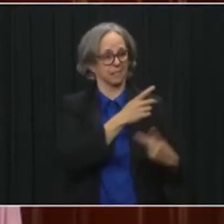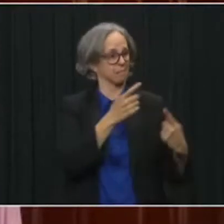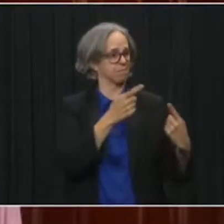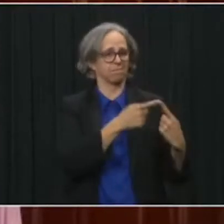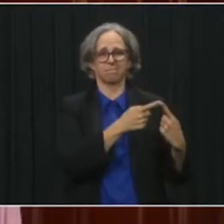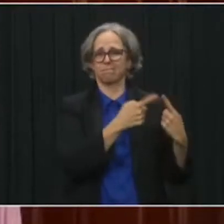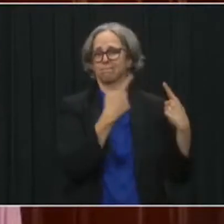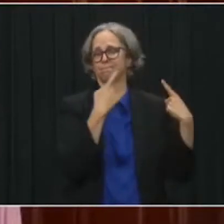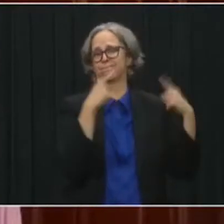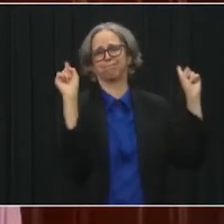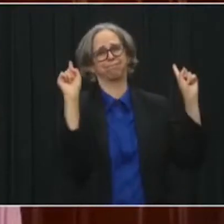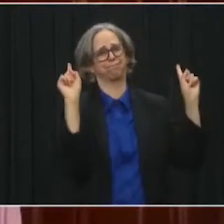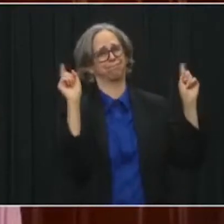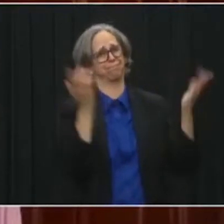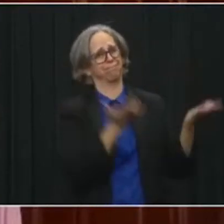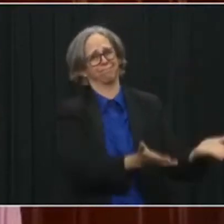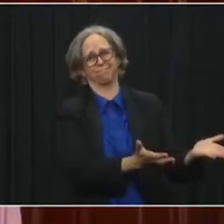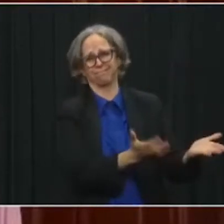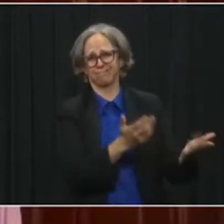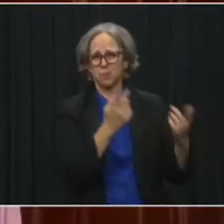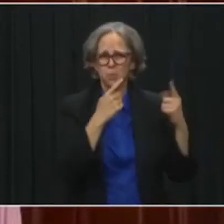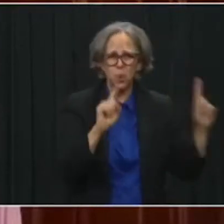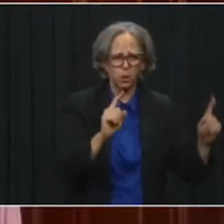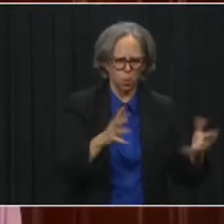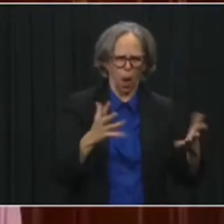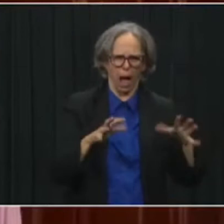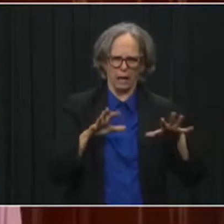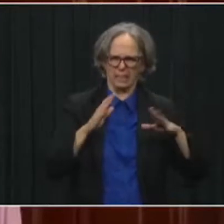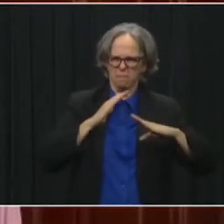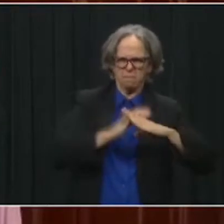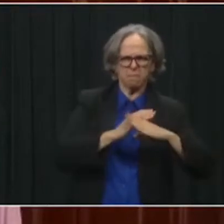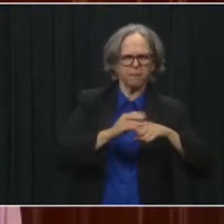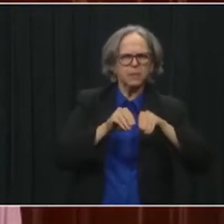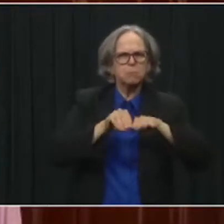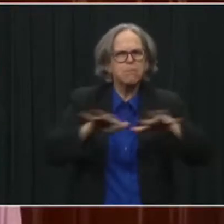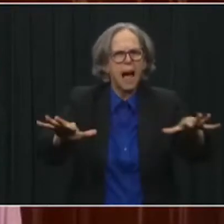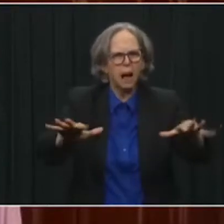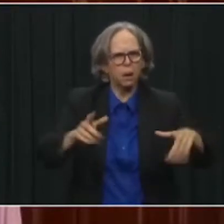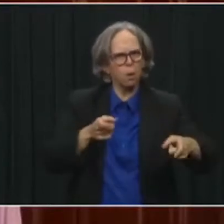to containing this fire and ultimately to putting it